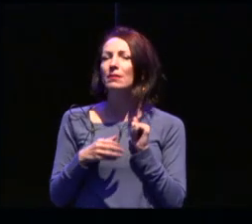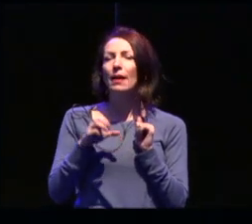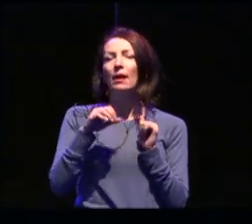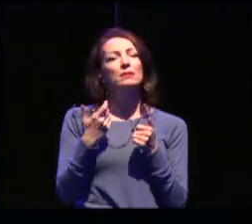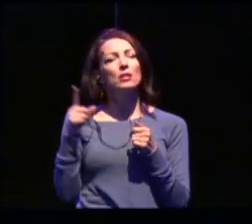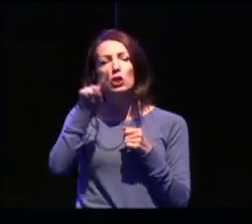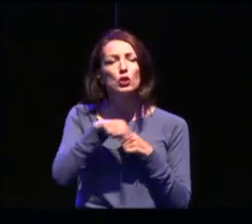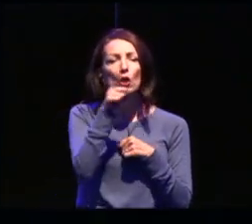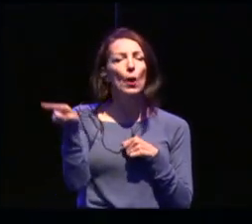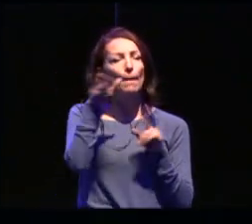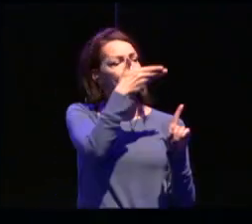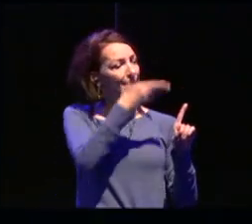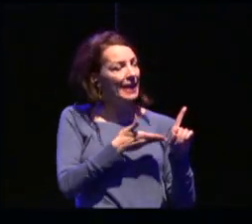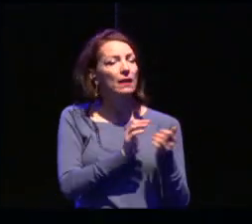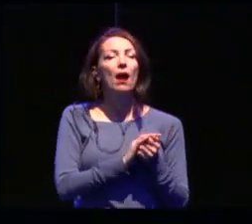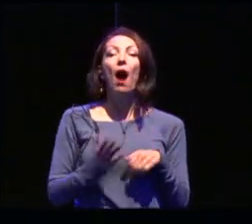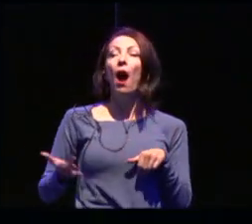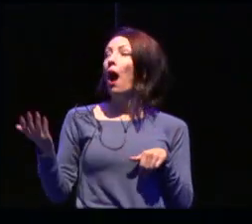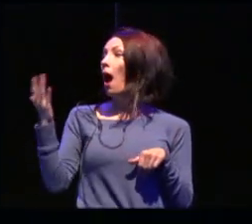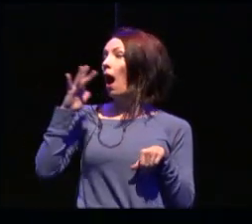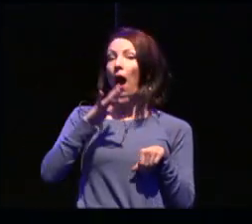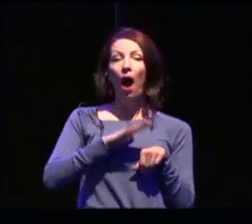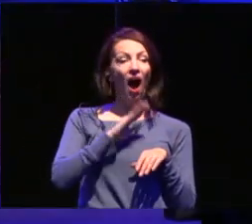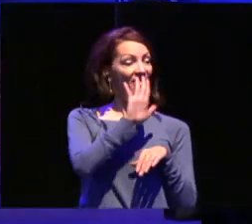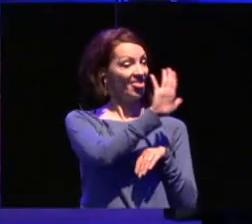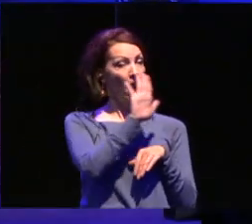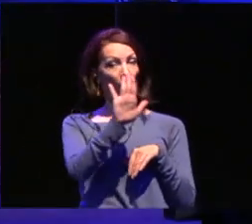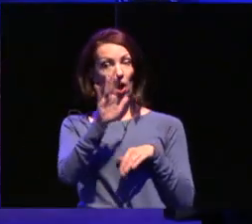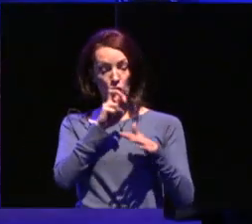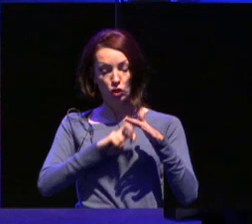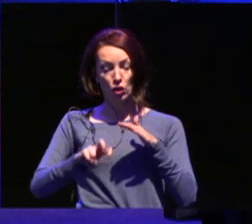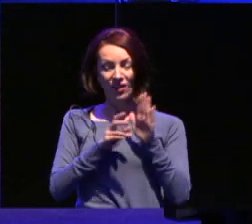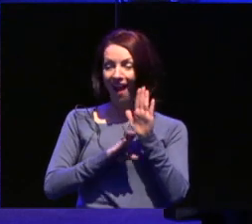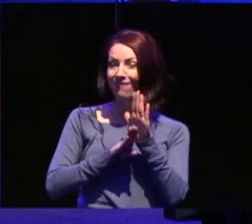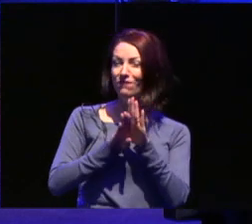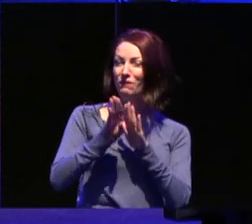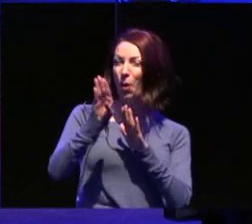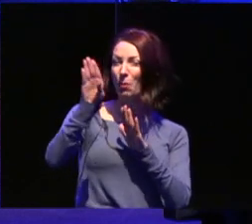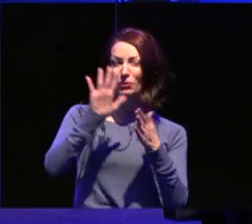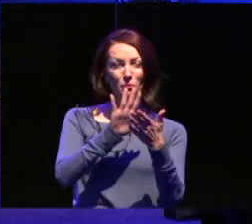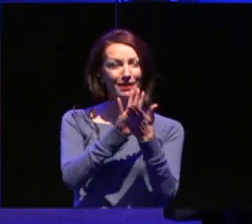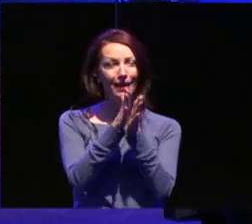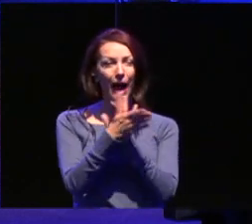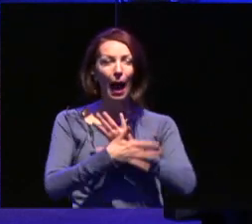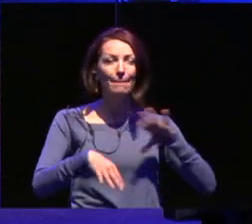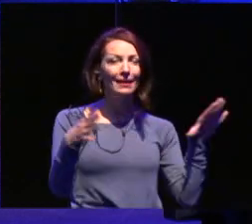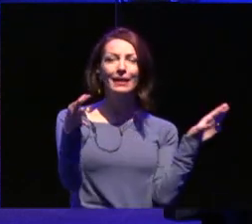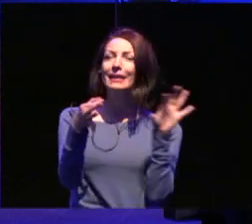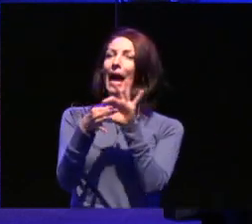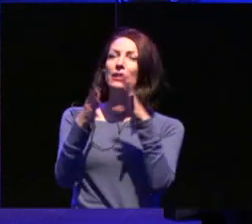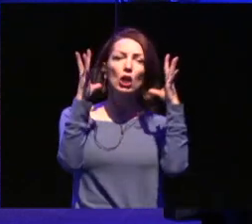being. On the journey of unfoldment to become